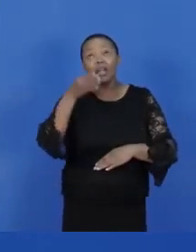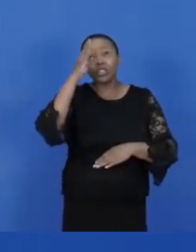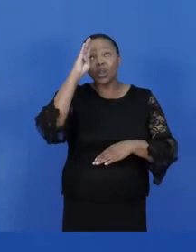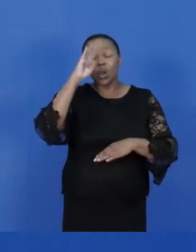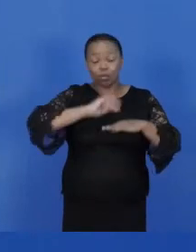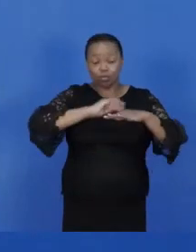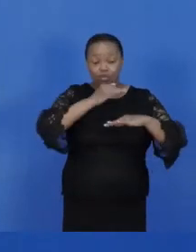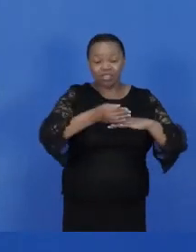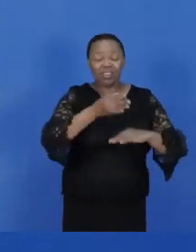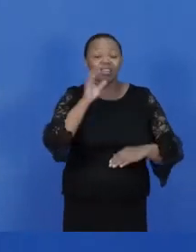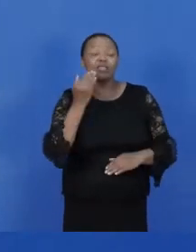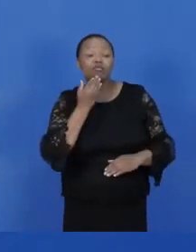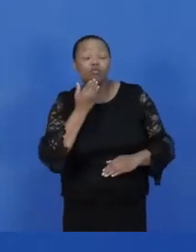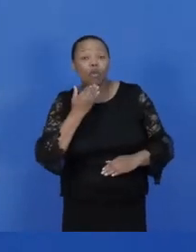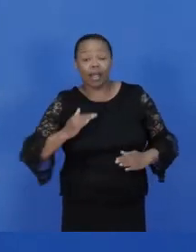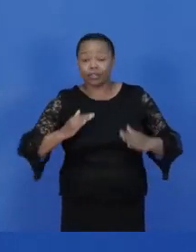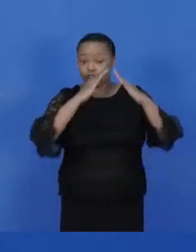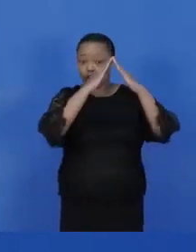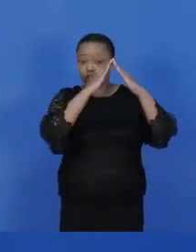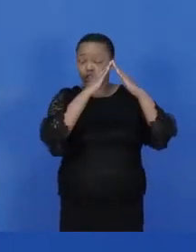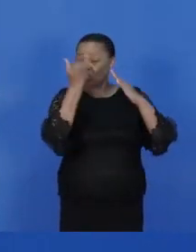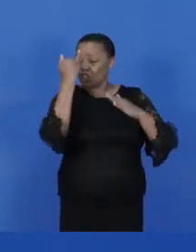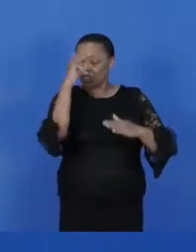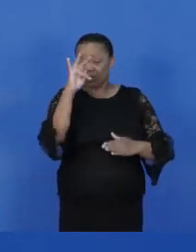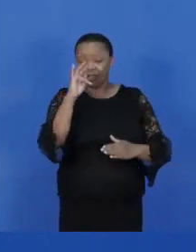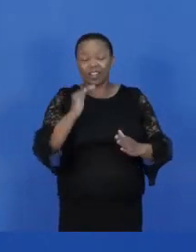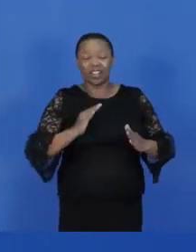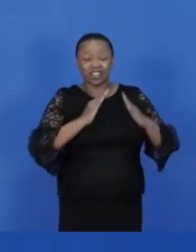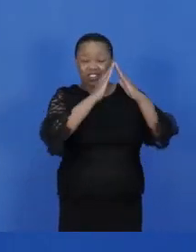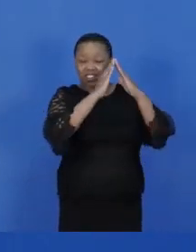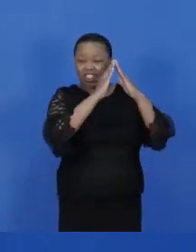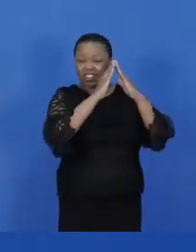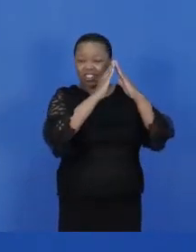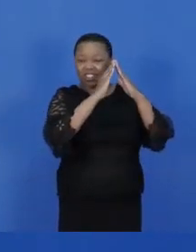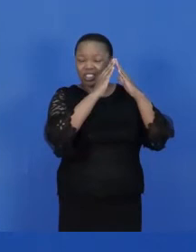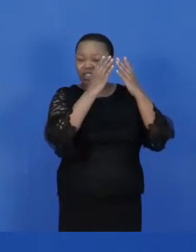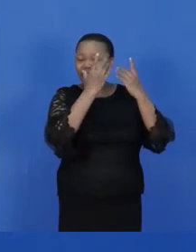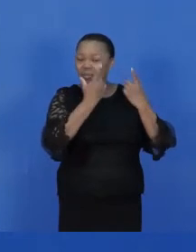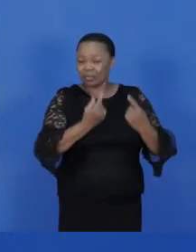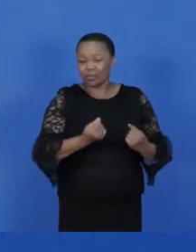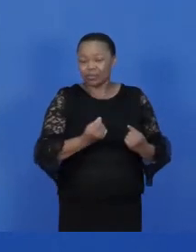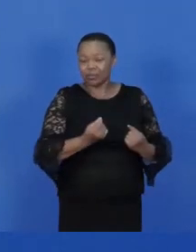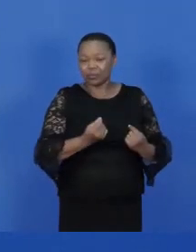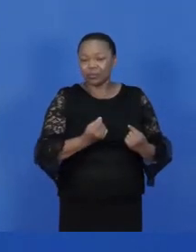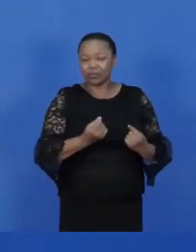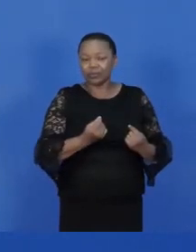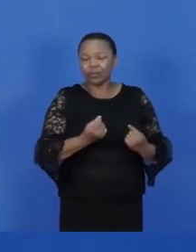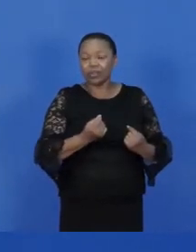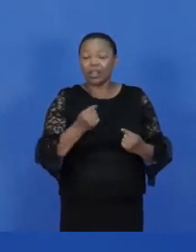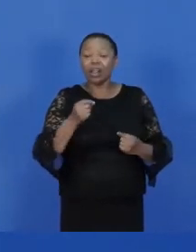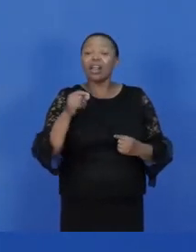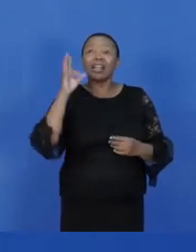see, we need to come to the Lord, because the church, if the devil can kill the church, he would do it, you know, he would have done it by yesterday. He can't do that. But yes, the devil